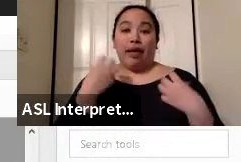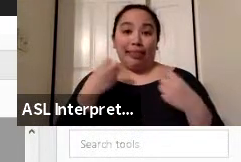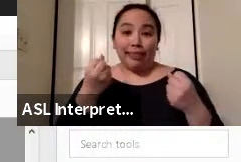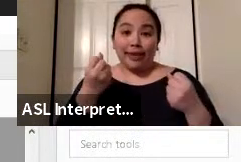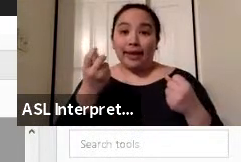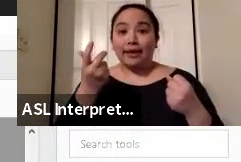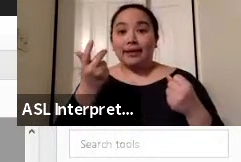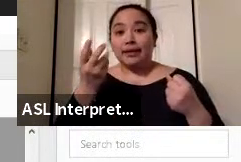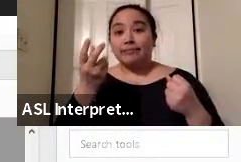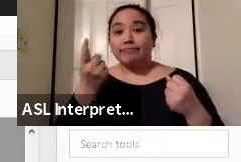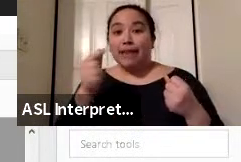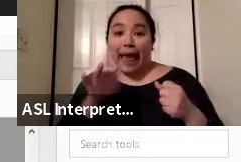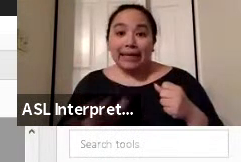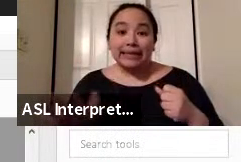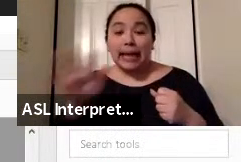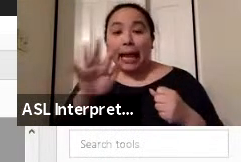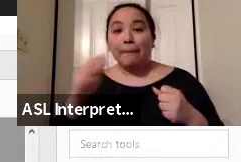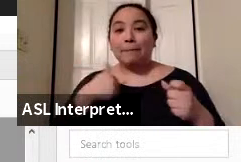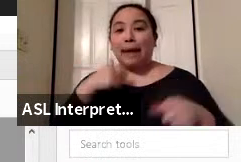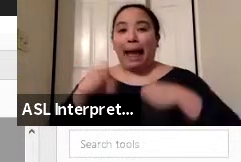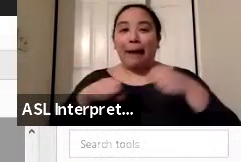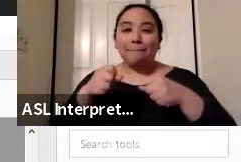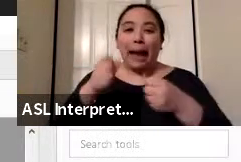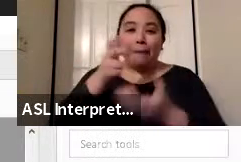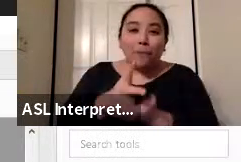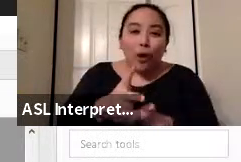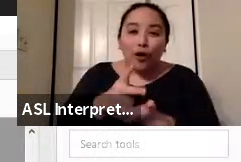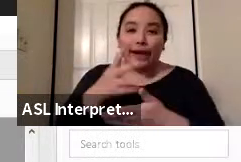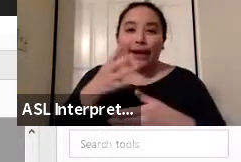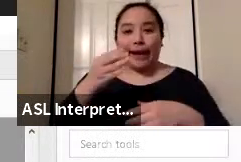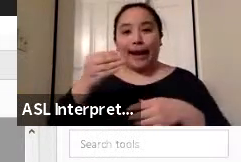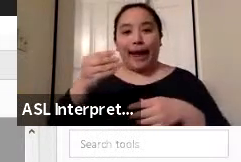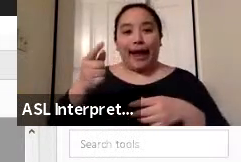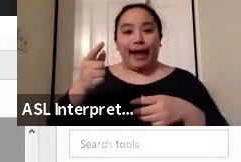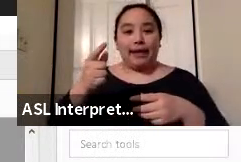of transportation. We have bike storage lockers for the residents.